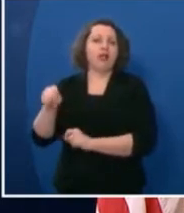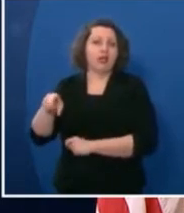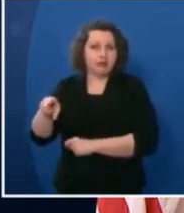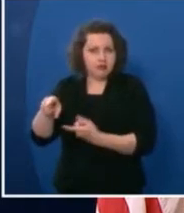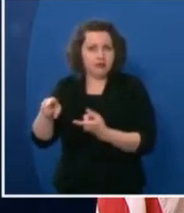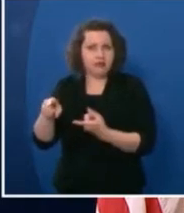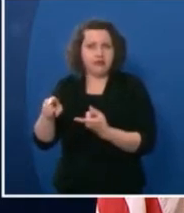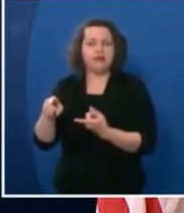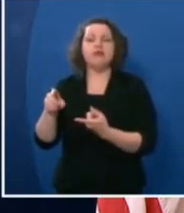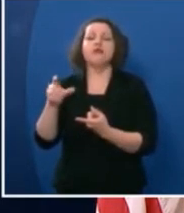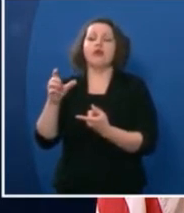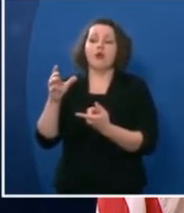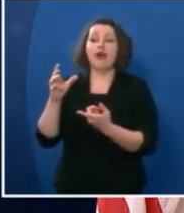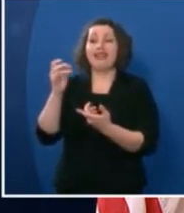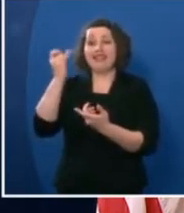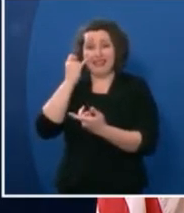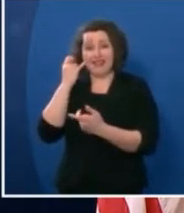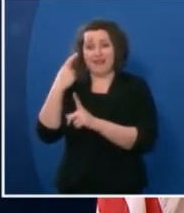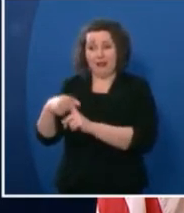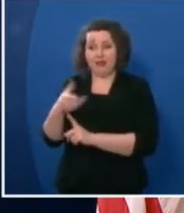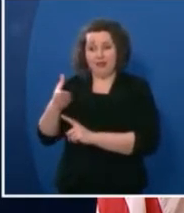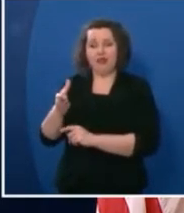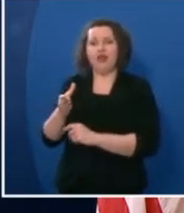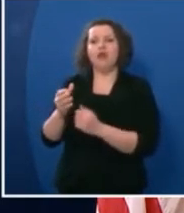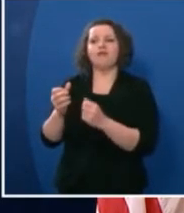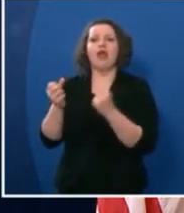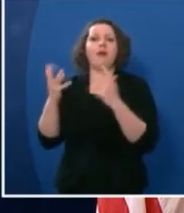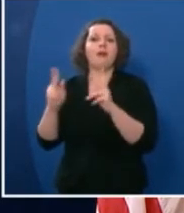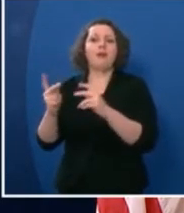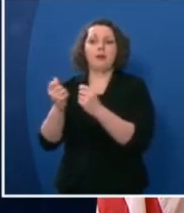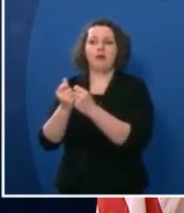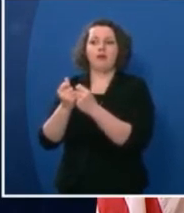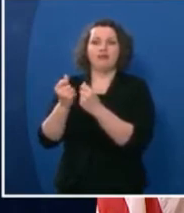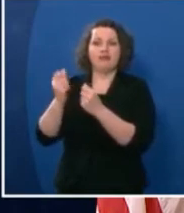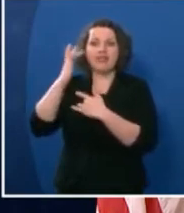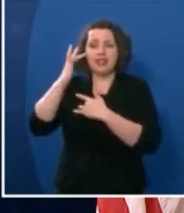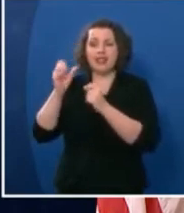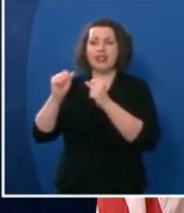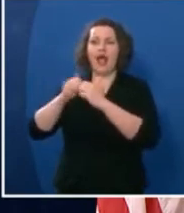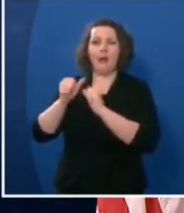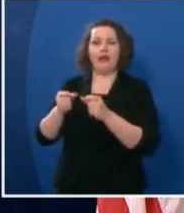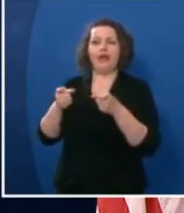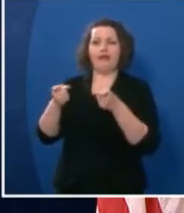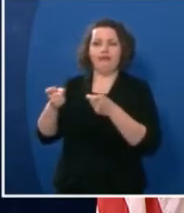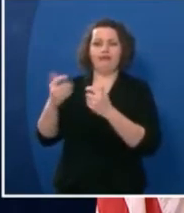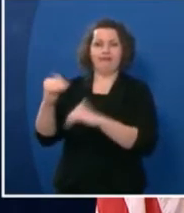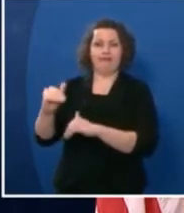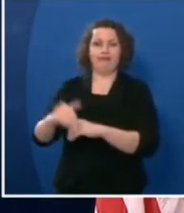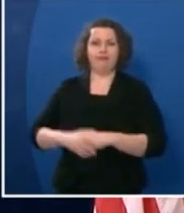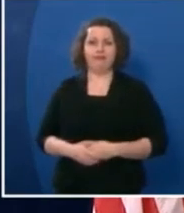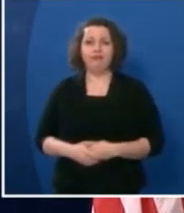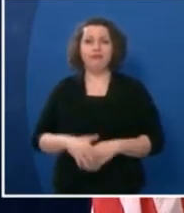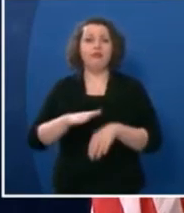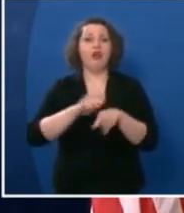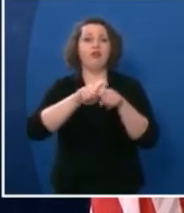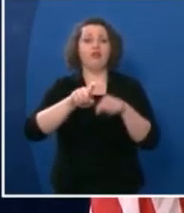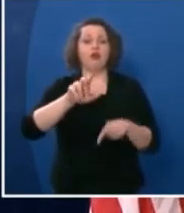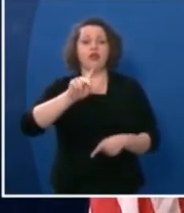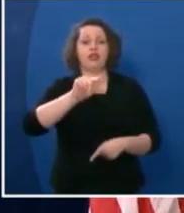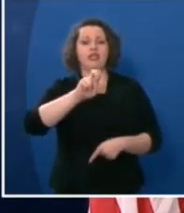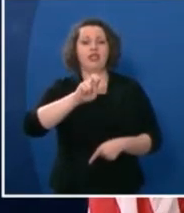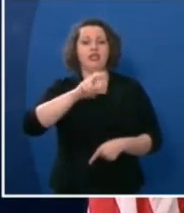there, what is the scope, and how do we maintain it and contain it so that we can protect Iowans in the long run. Okay. What